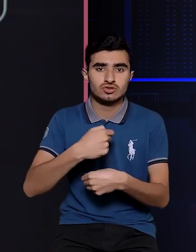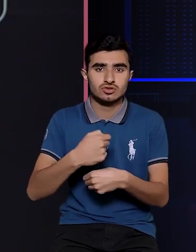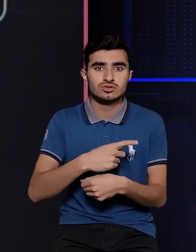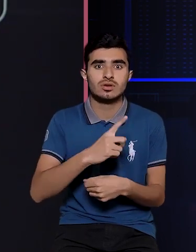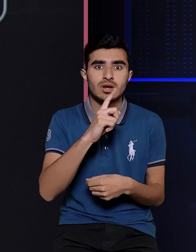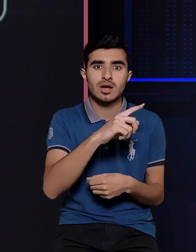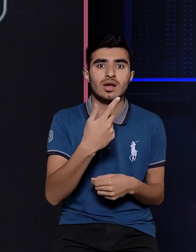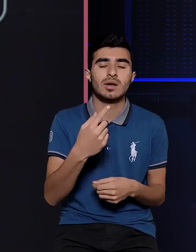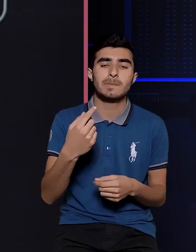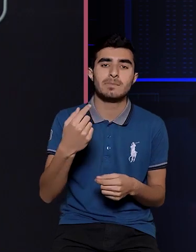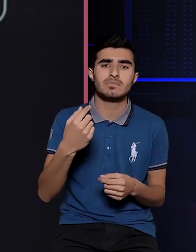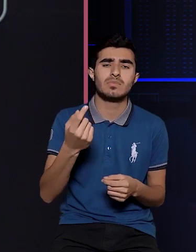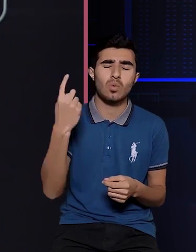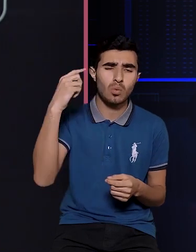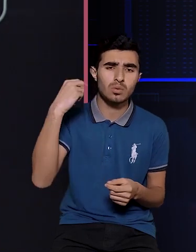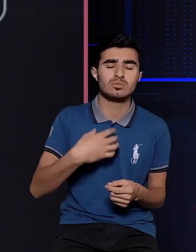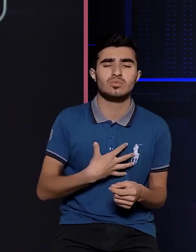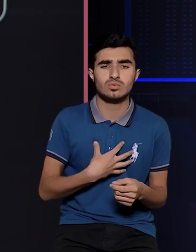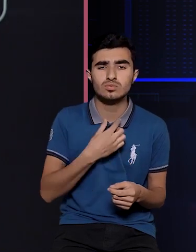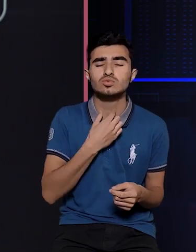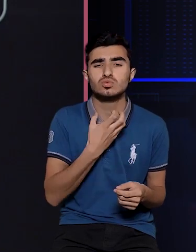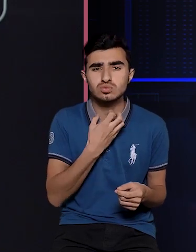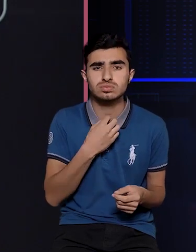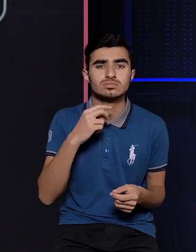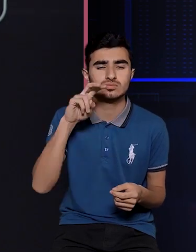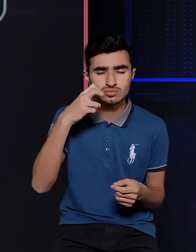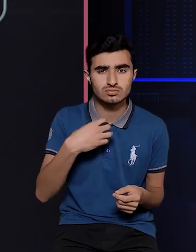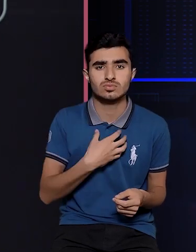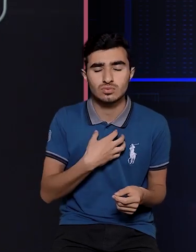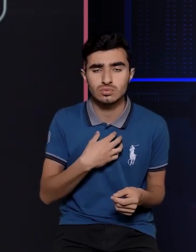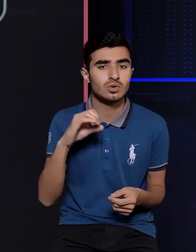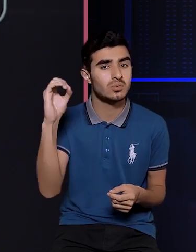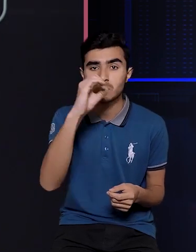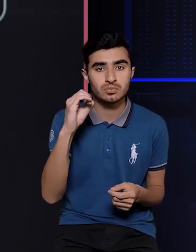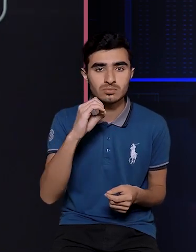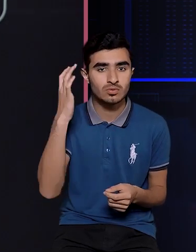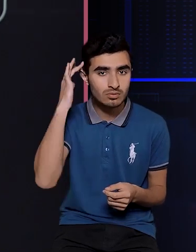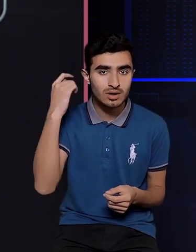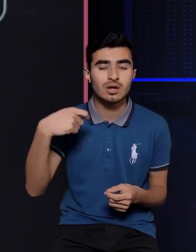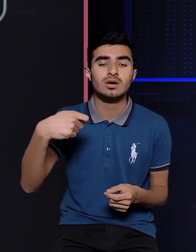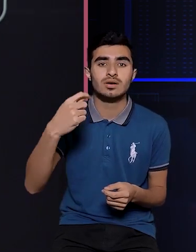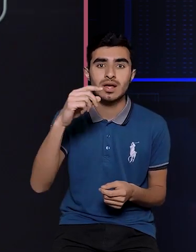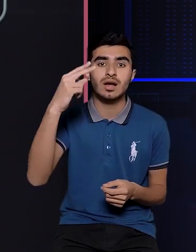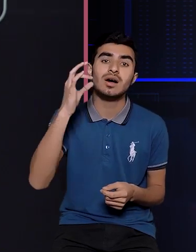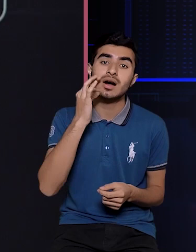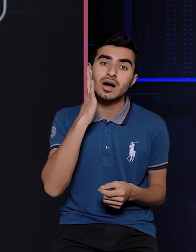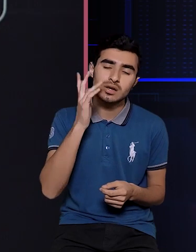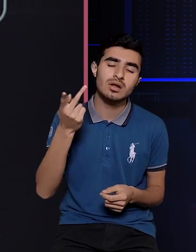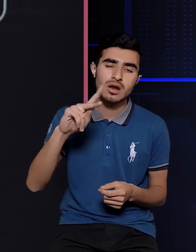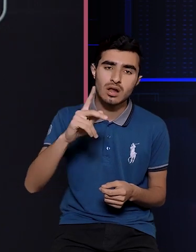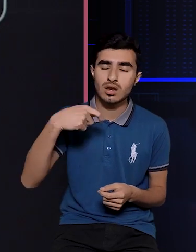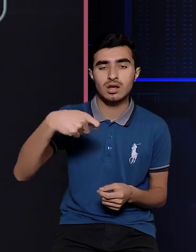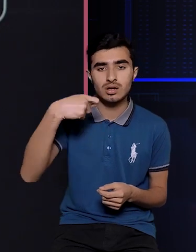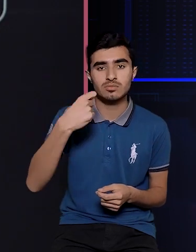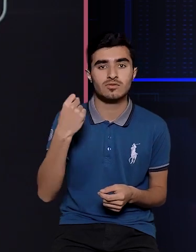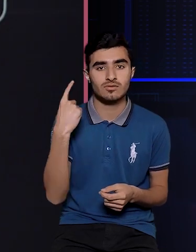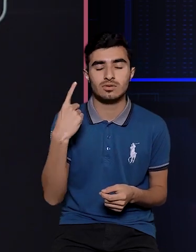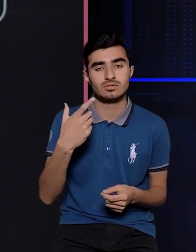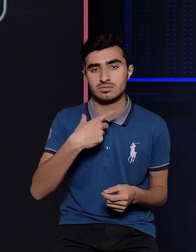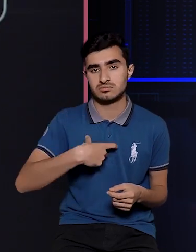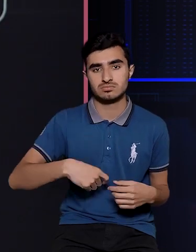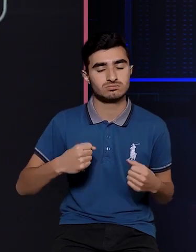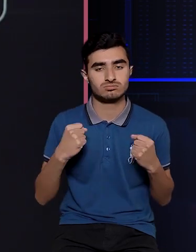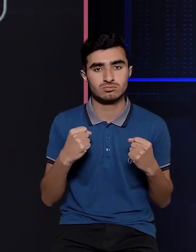daily. My beekeeping instructor that taught me, she had told me that she had never gotten the